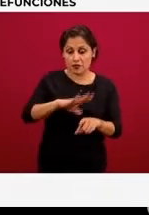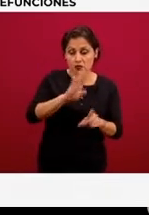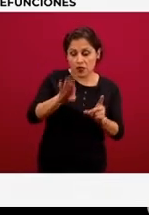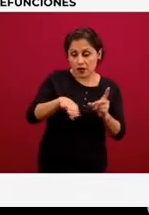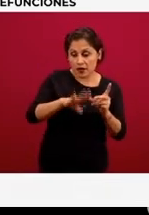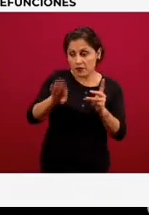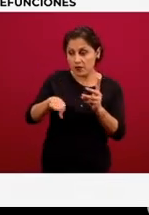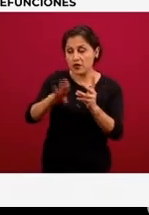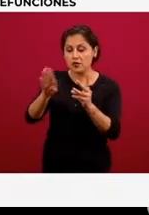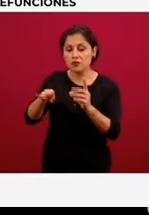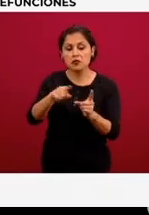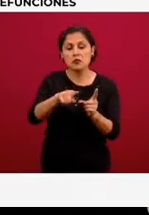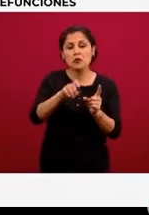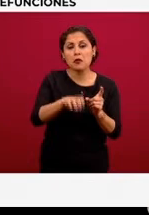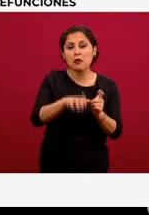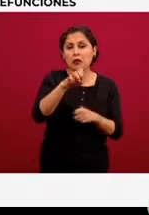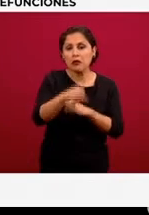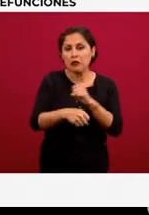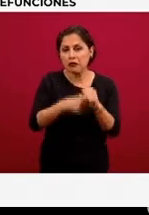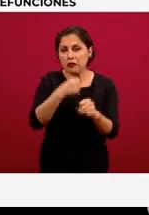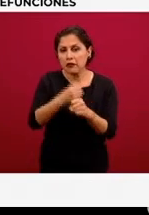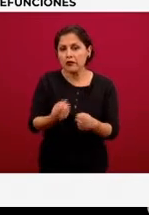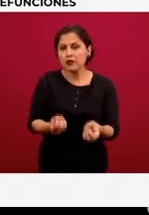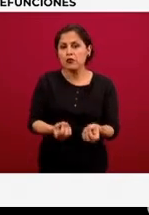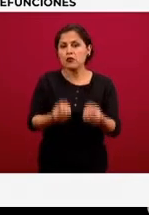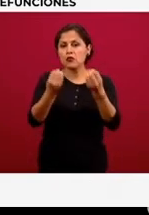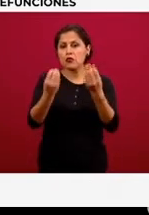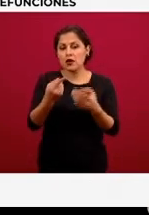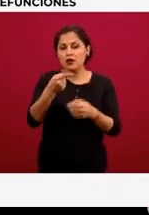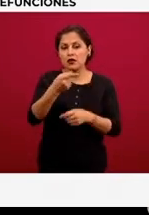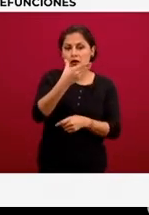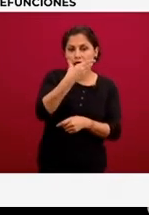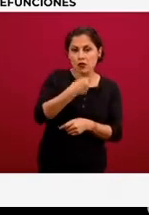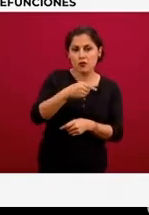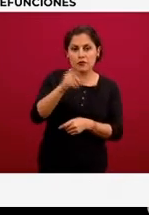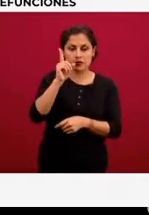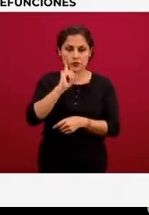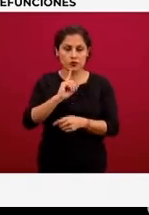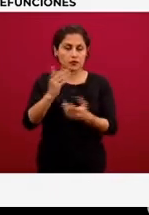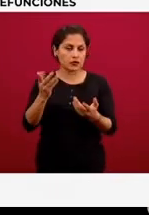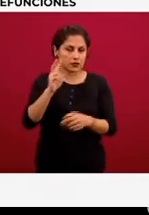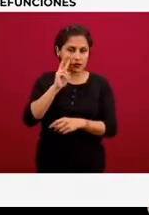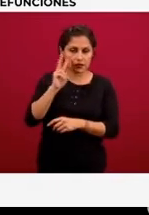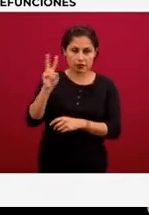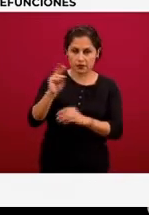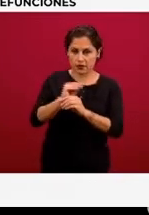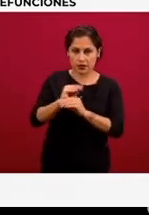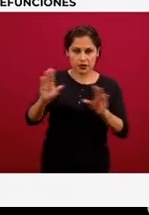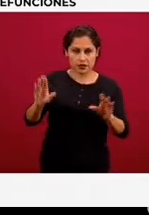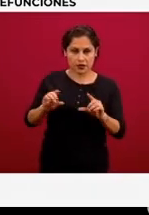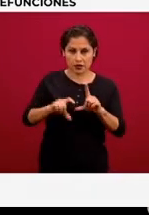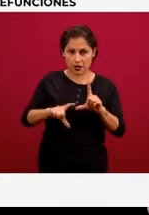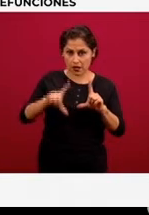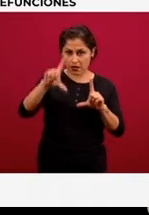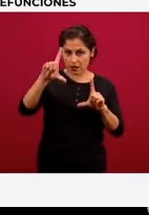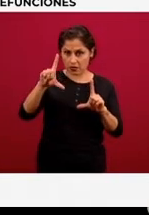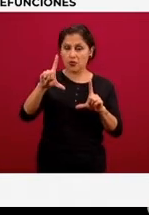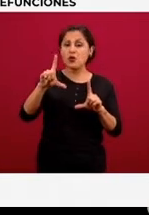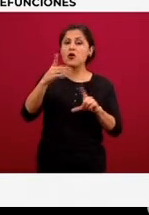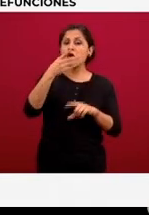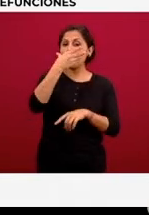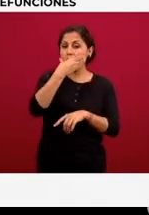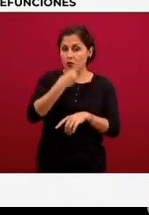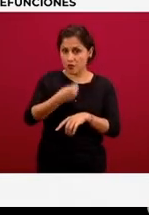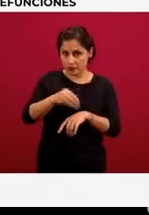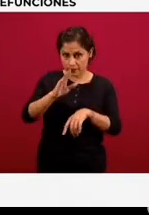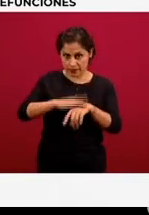also want to know who is it's happening to more. You can see the blue bars are the men. You can see